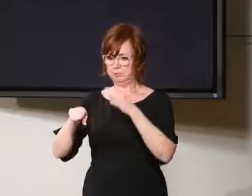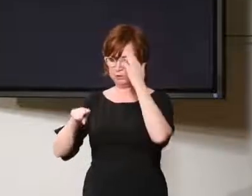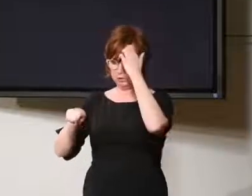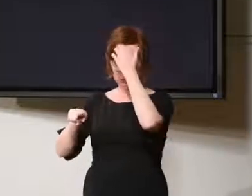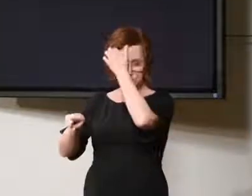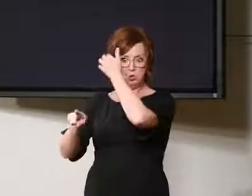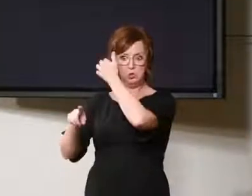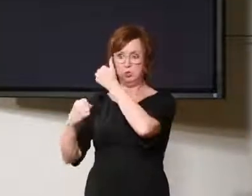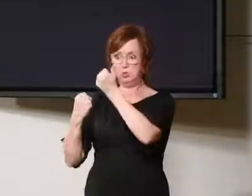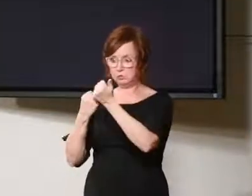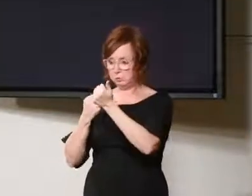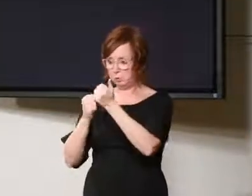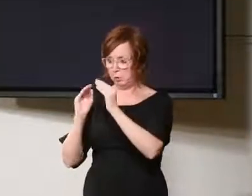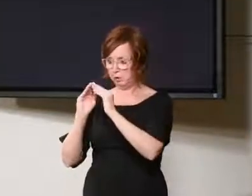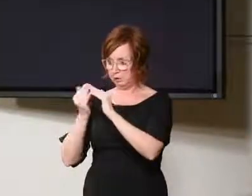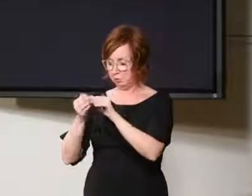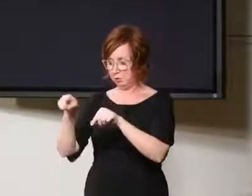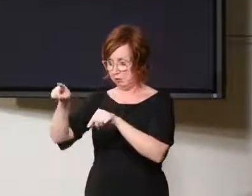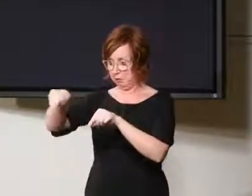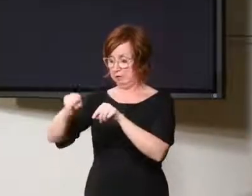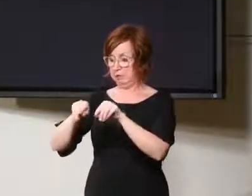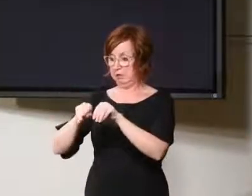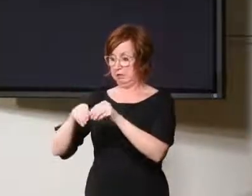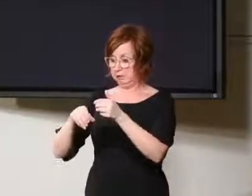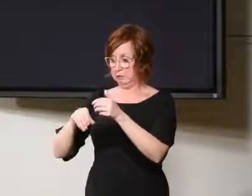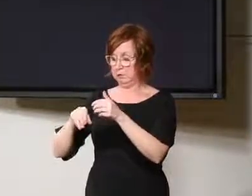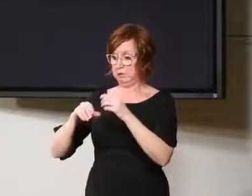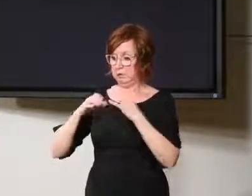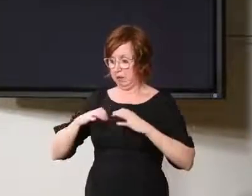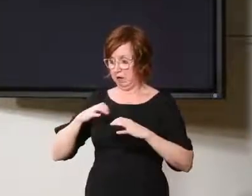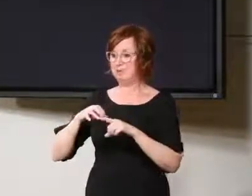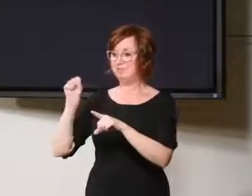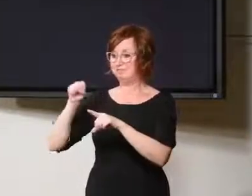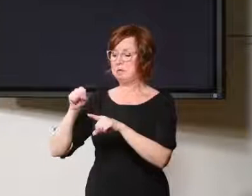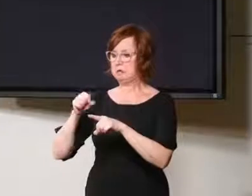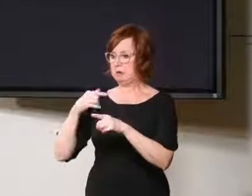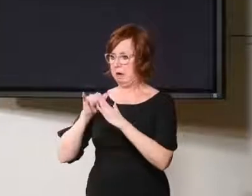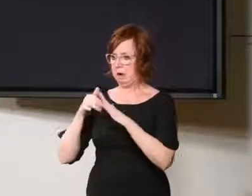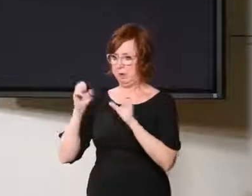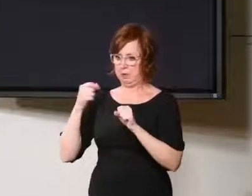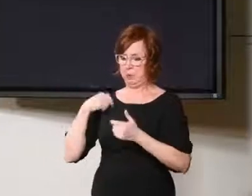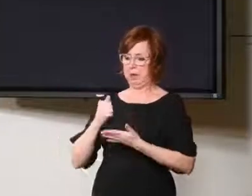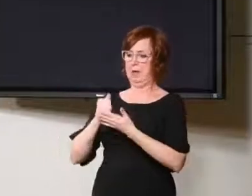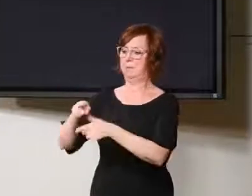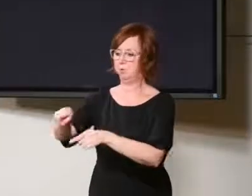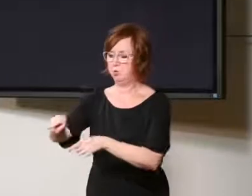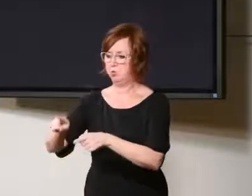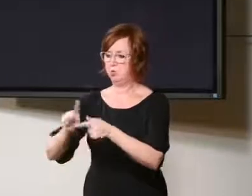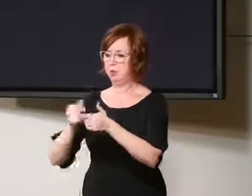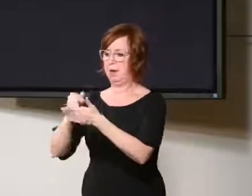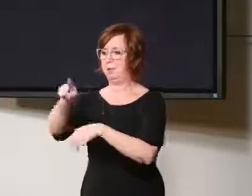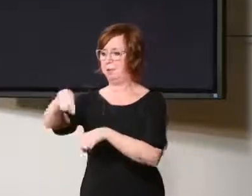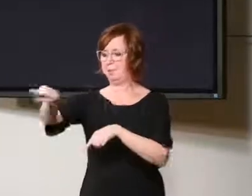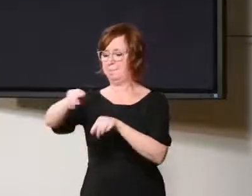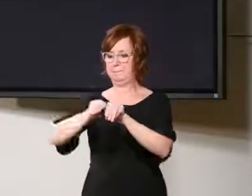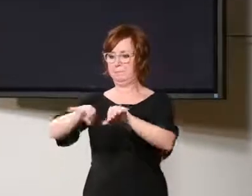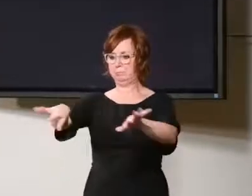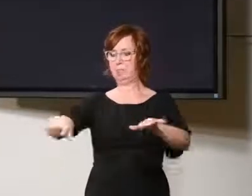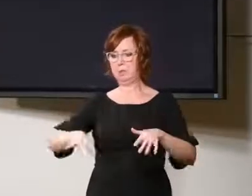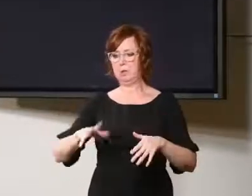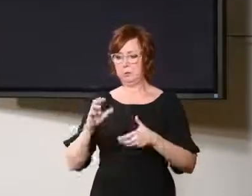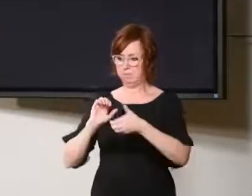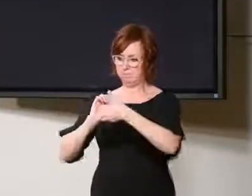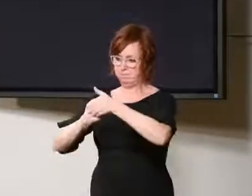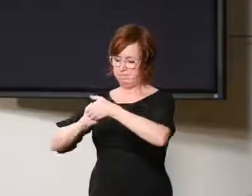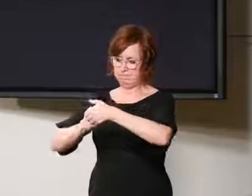need in our communities. And you're exactly right. There's a number of good community-based organizations that I think MLAs on